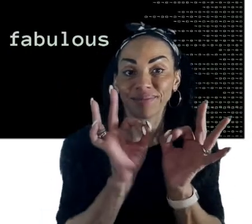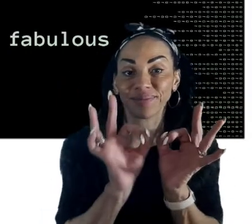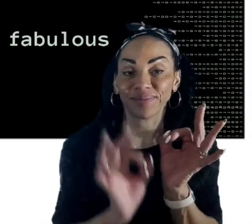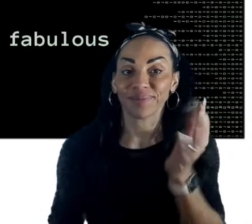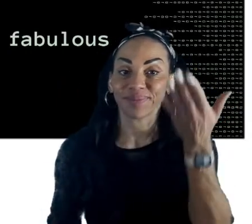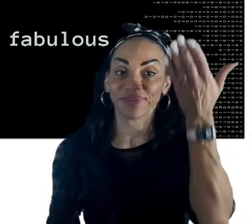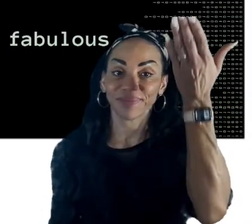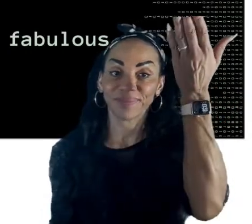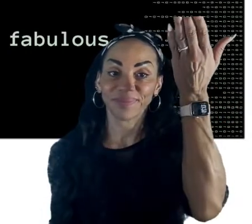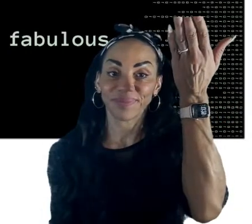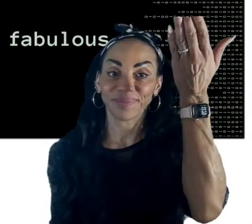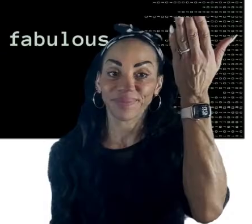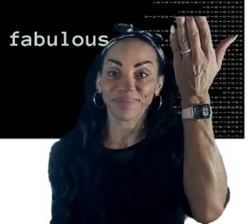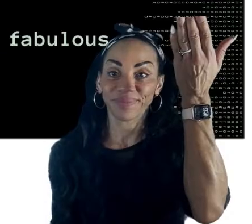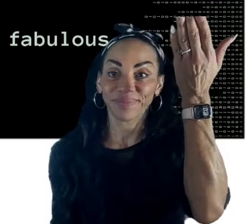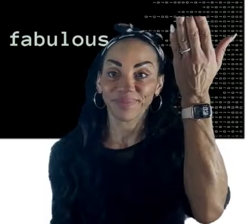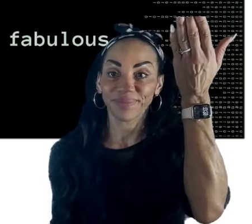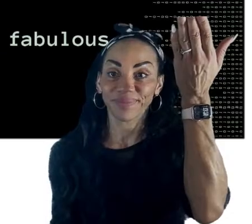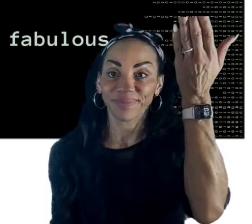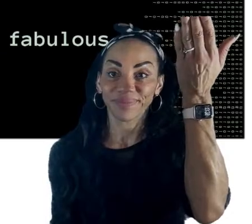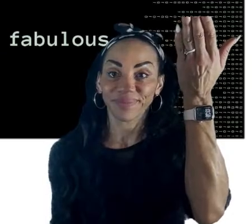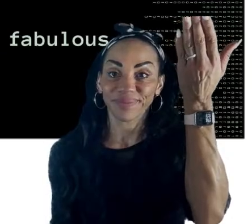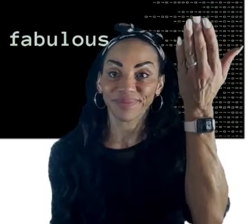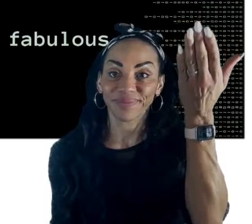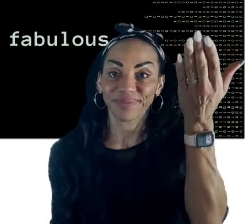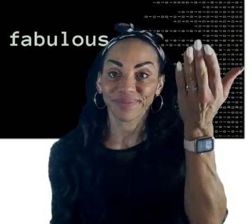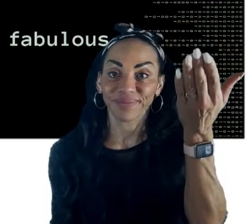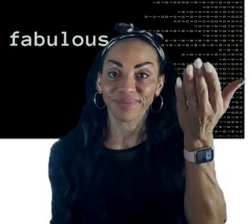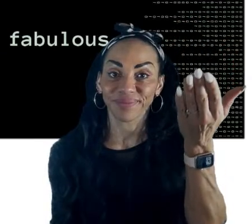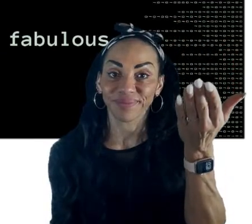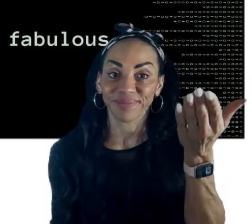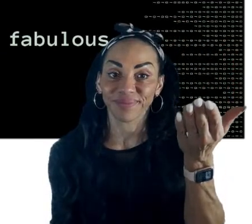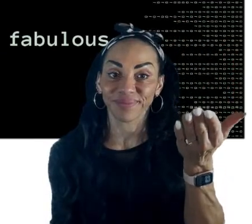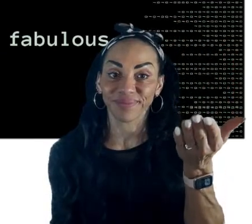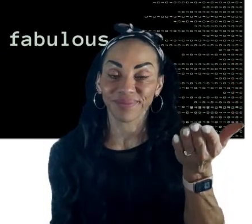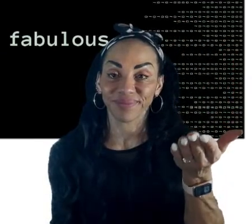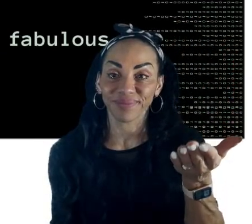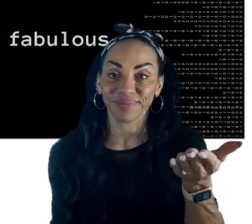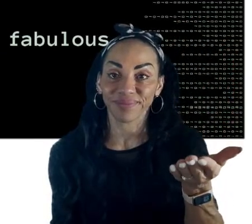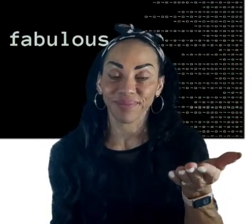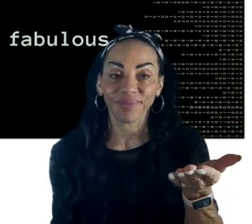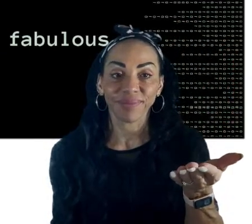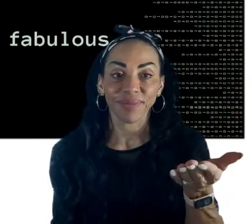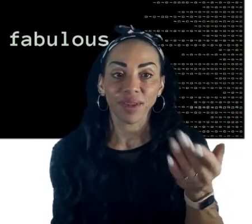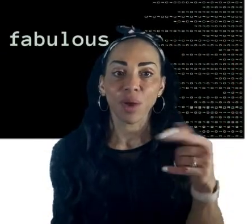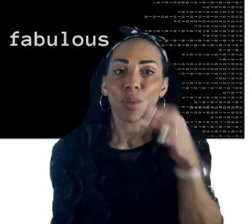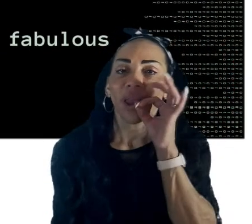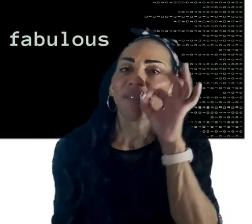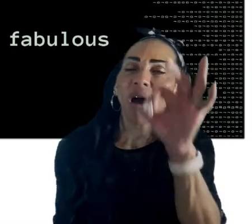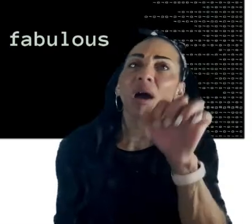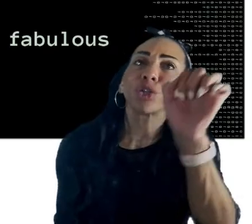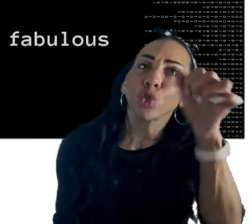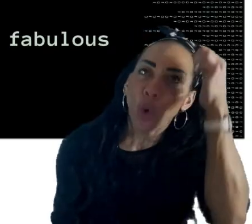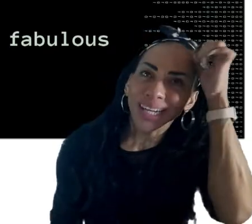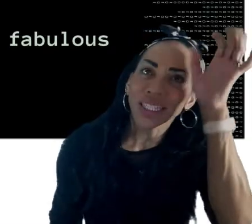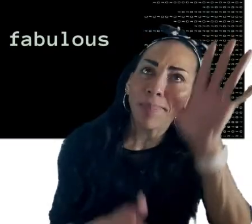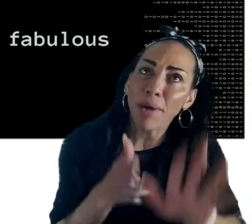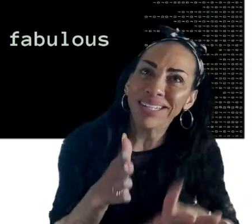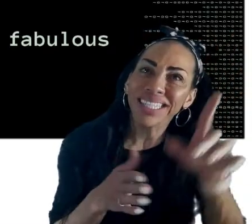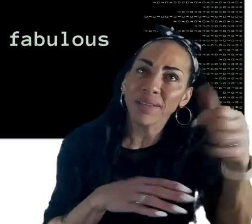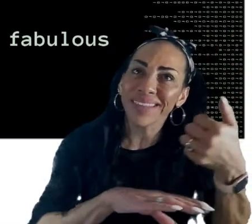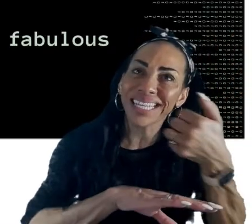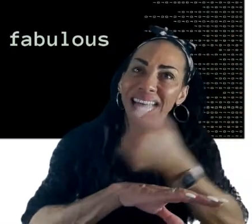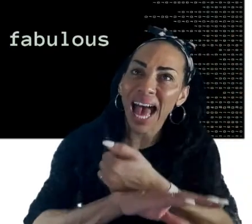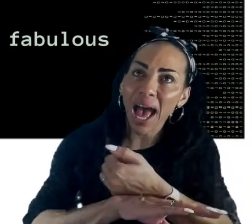have come to people's mind when I ask them, what are your experiences of these apps in